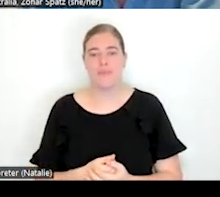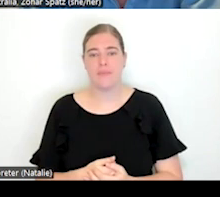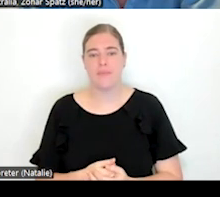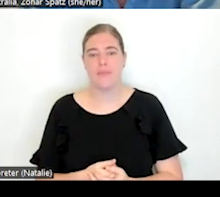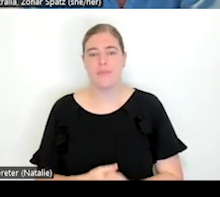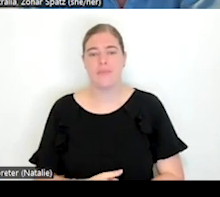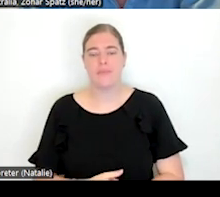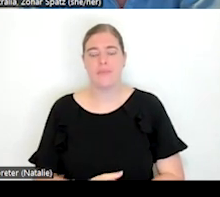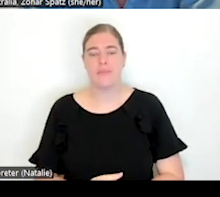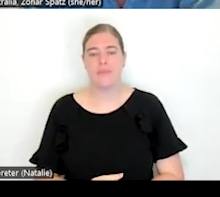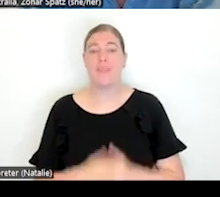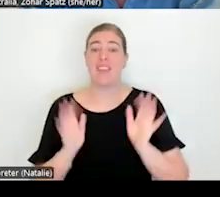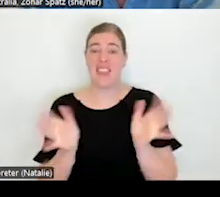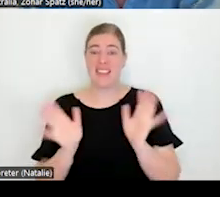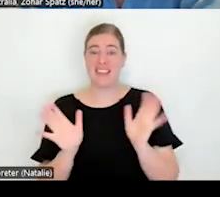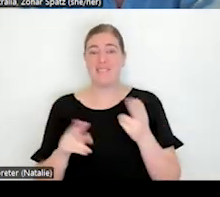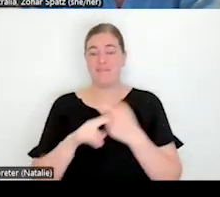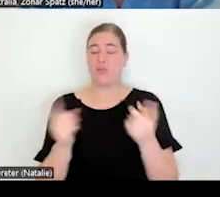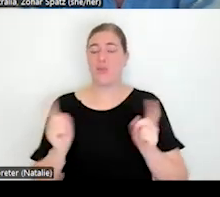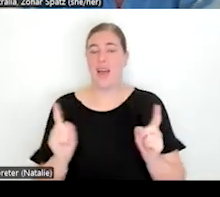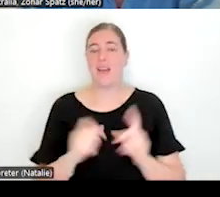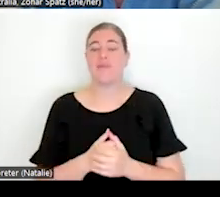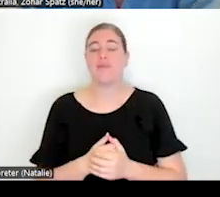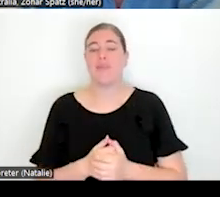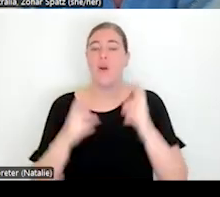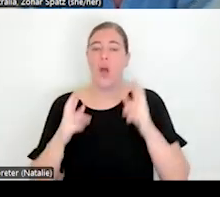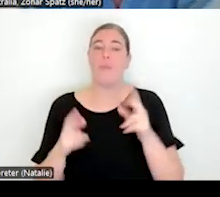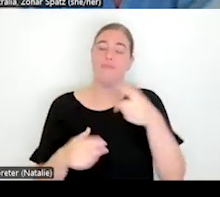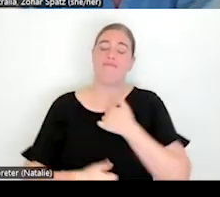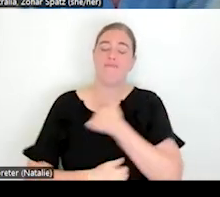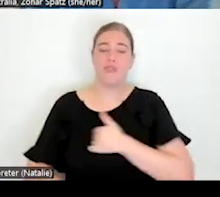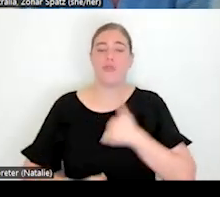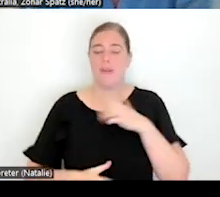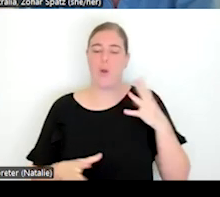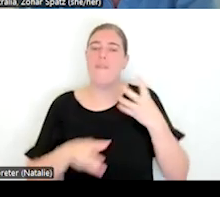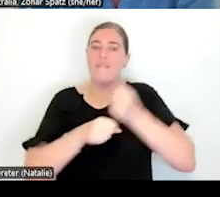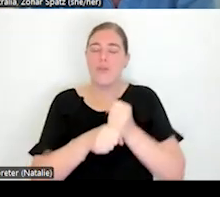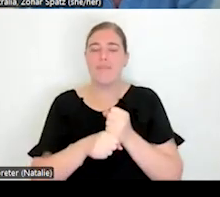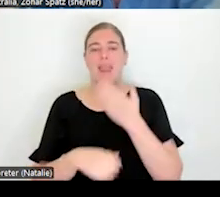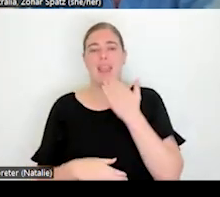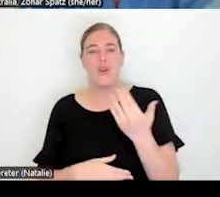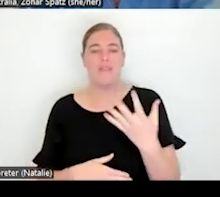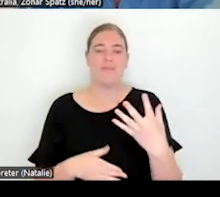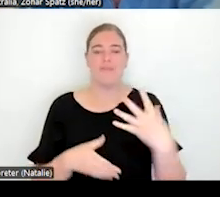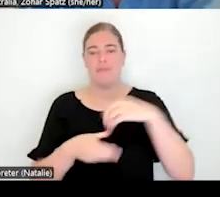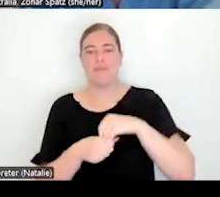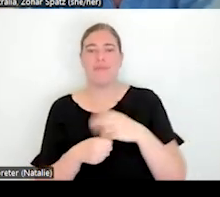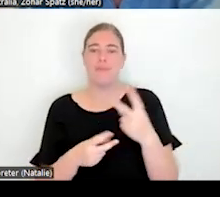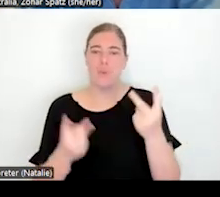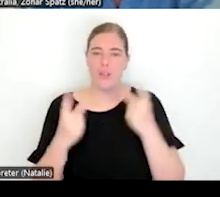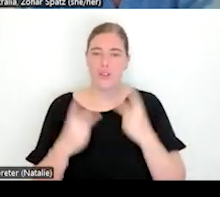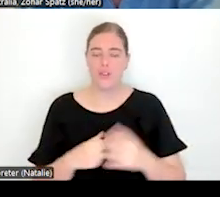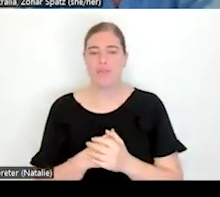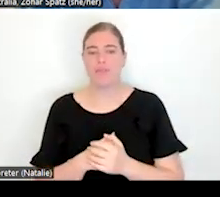open. That's it from me today. We hope that you've enjoyed this overview. Thank you for joining us. Please join us at